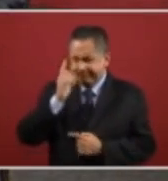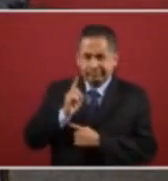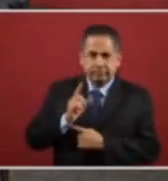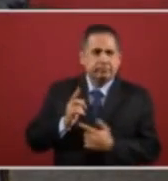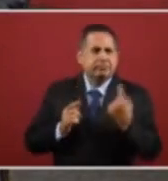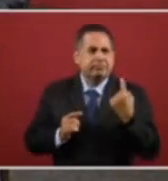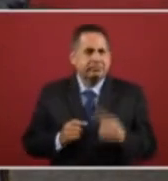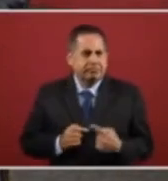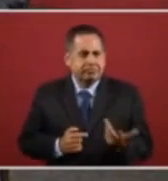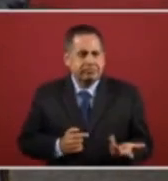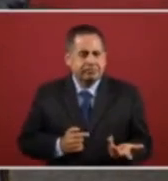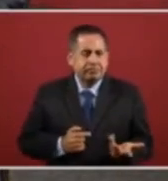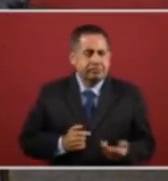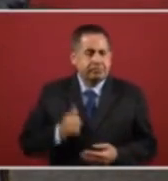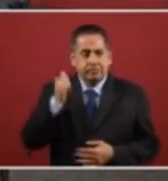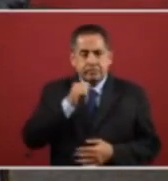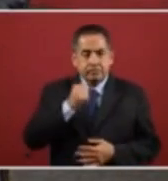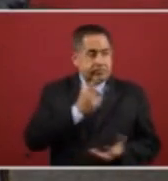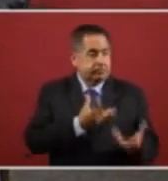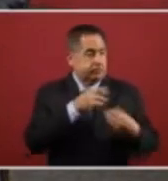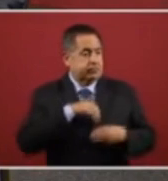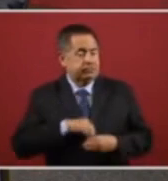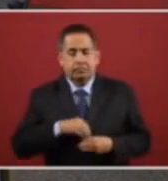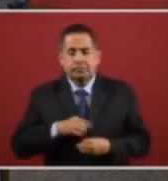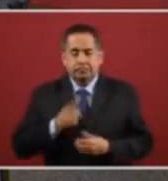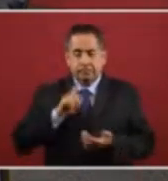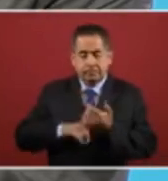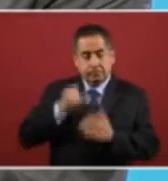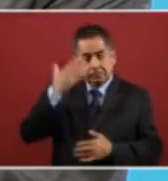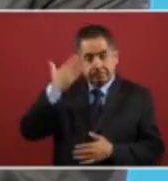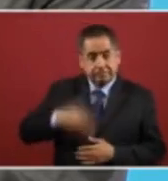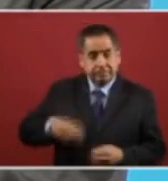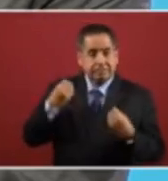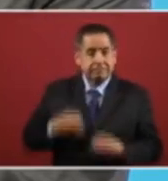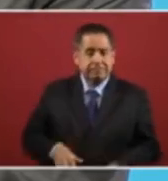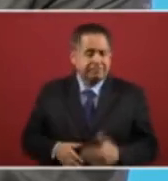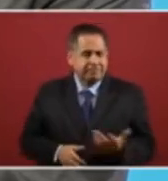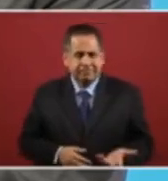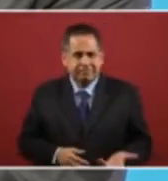This type of actions, all that's damaged,